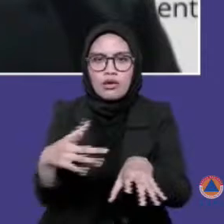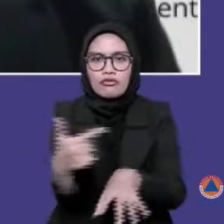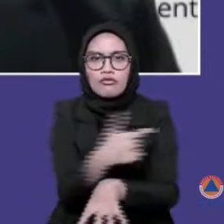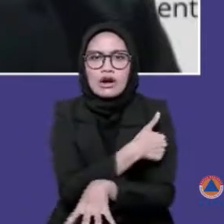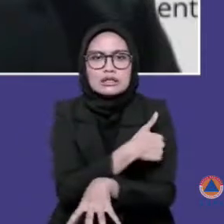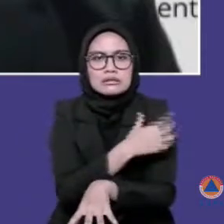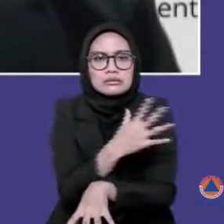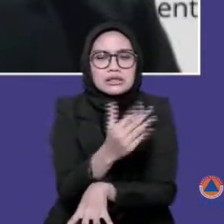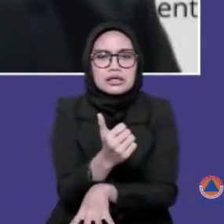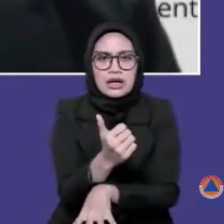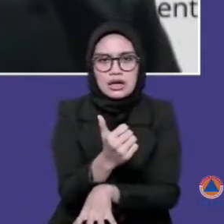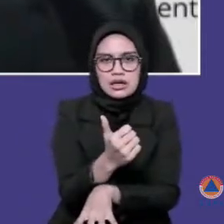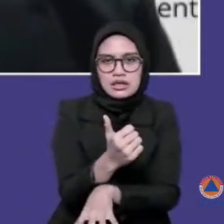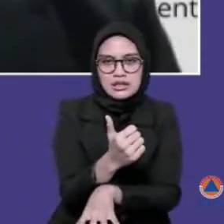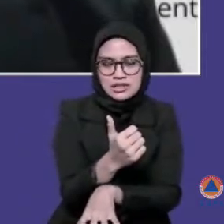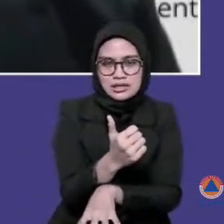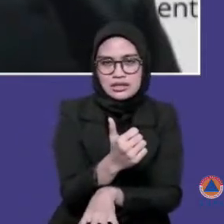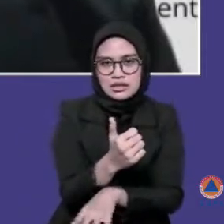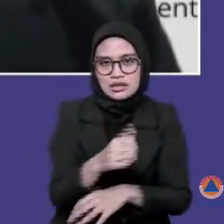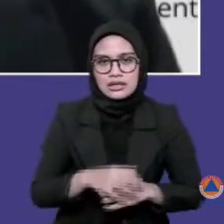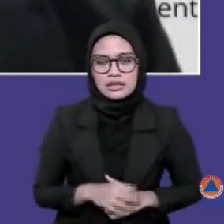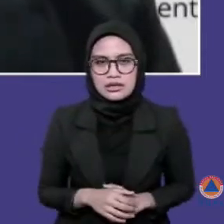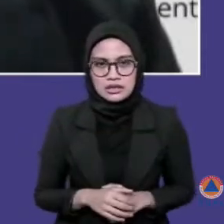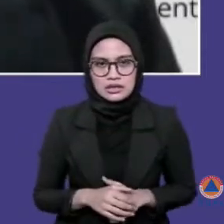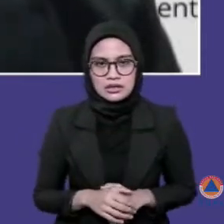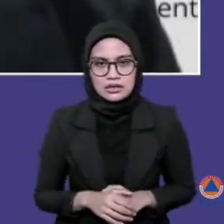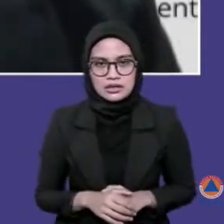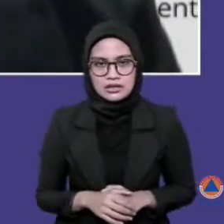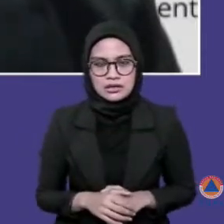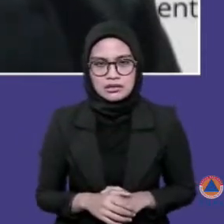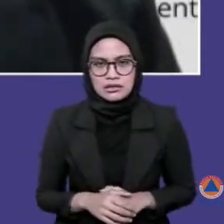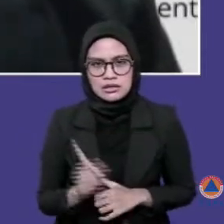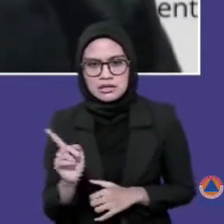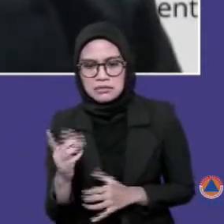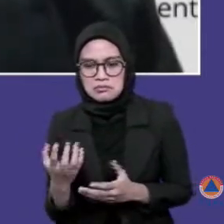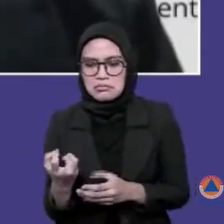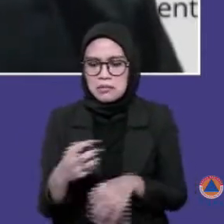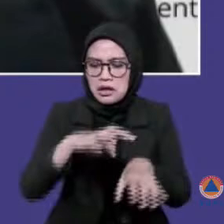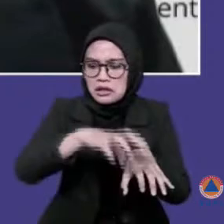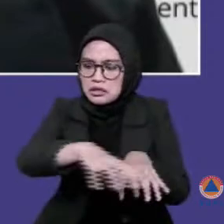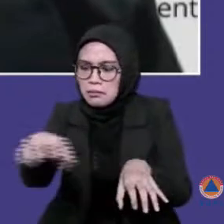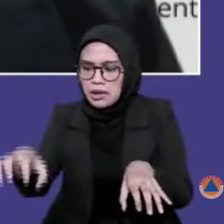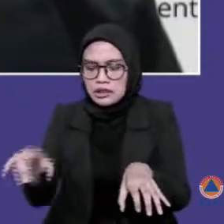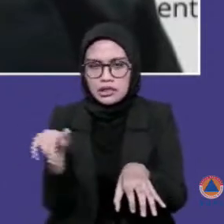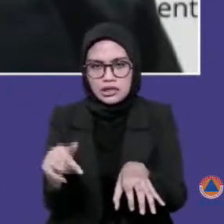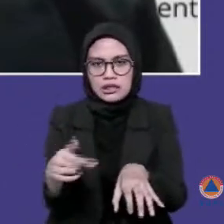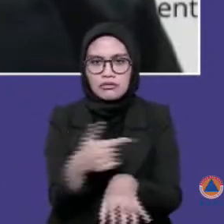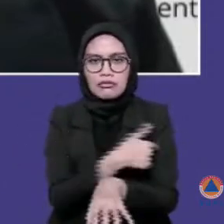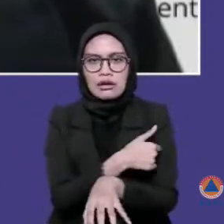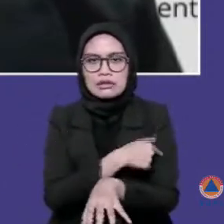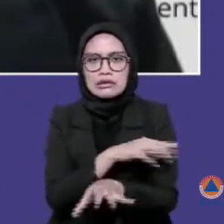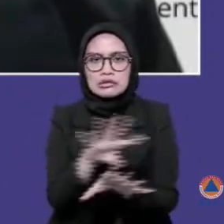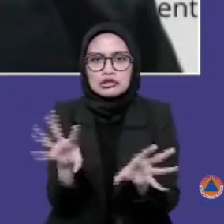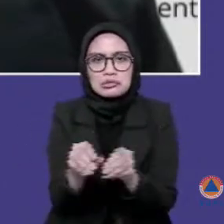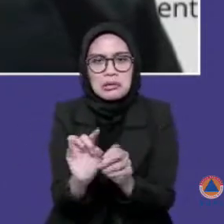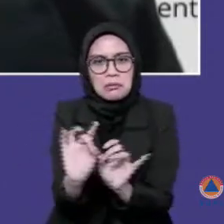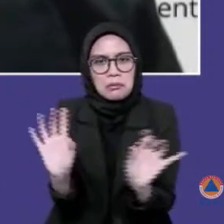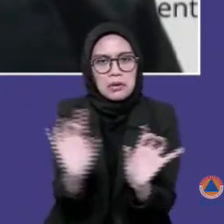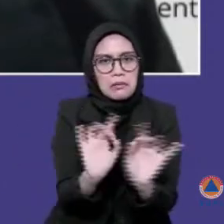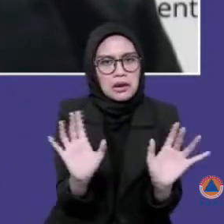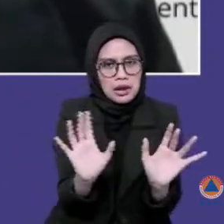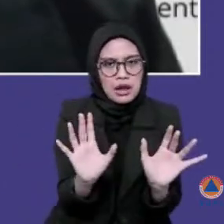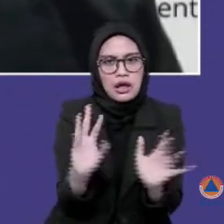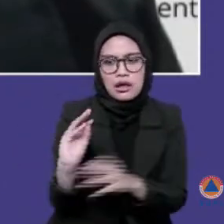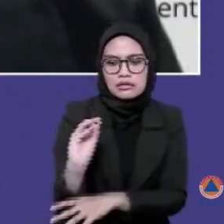about people are too dispersed to, you know, it's taking much longer to get their first doses, or obviously